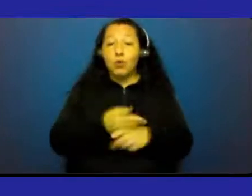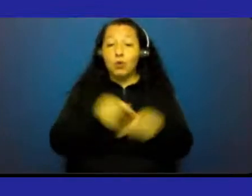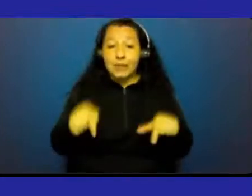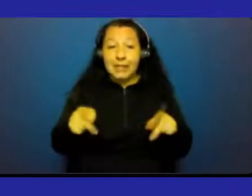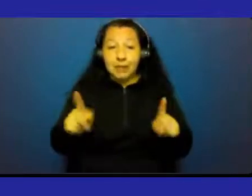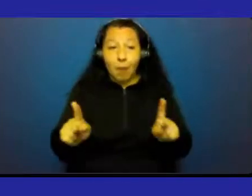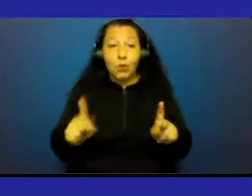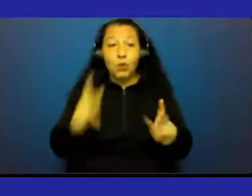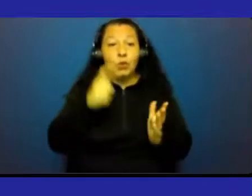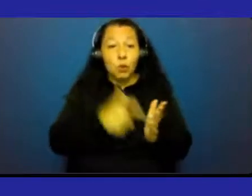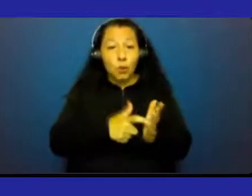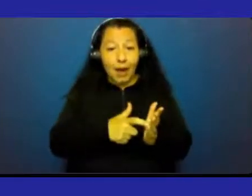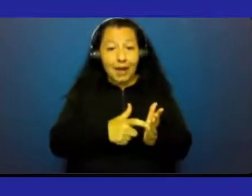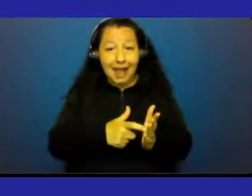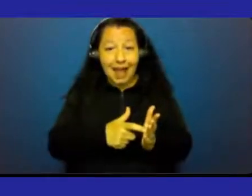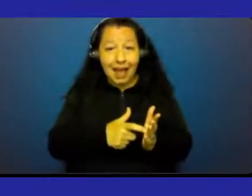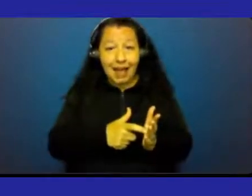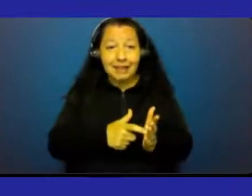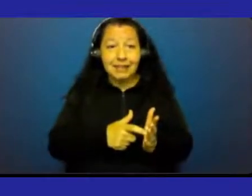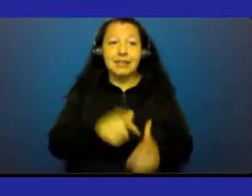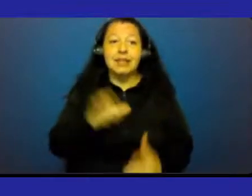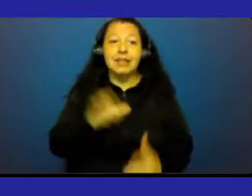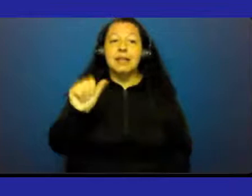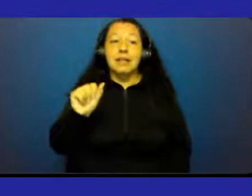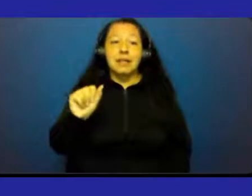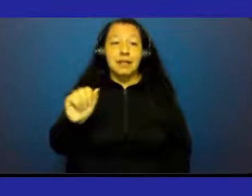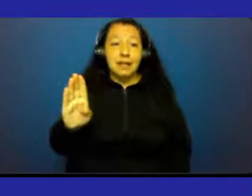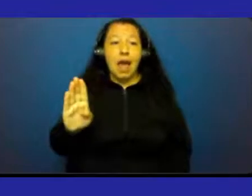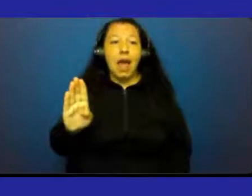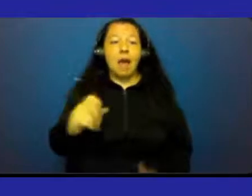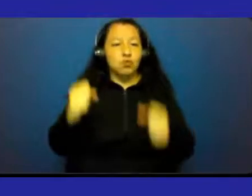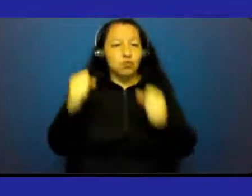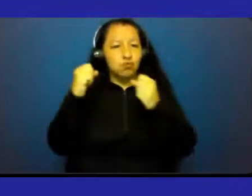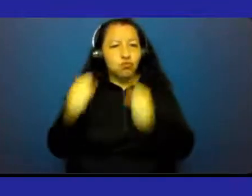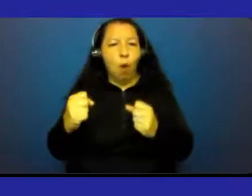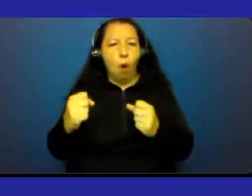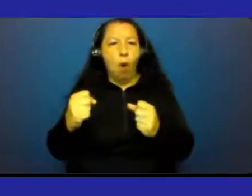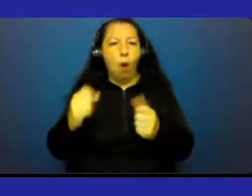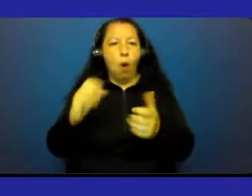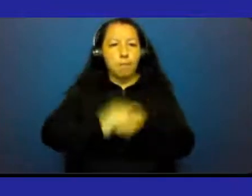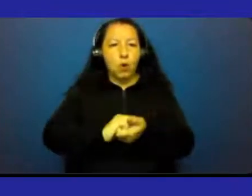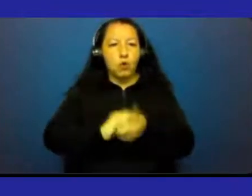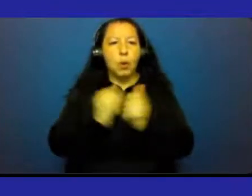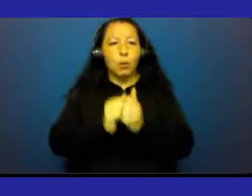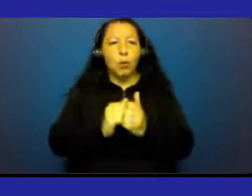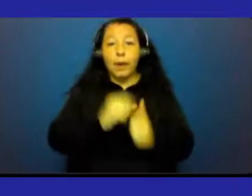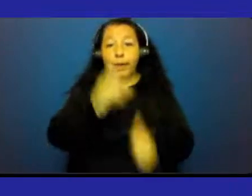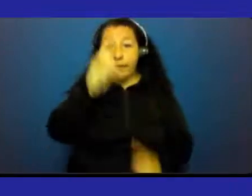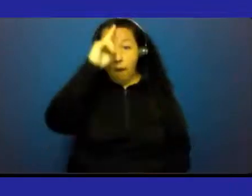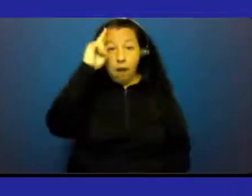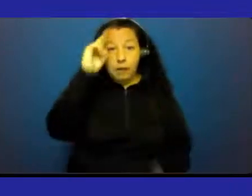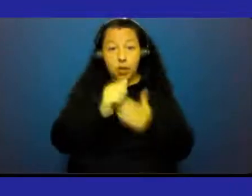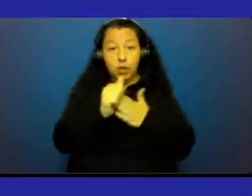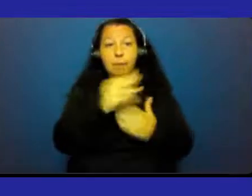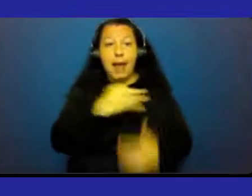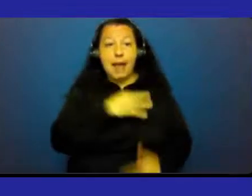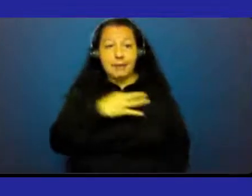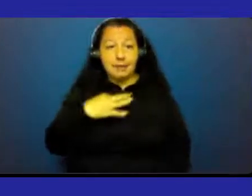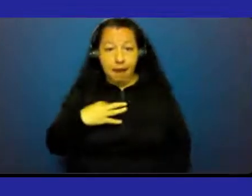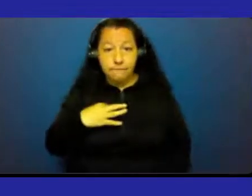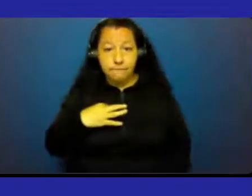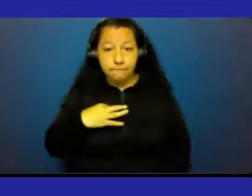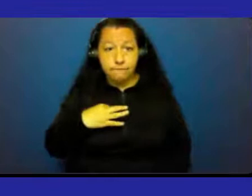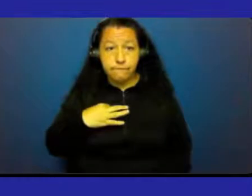to recognize the CAB's strong partnership with our hospital leadership and the staff.